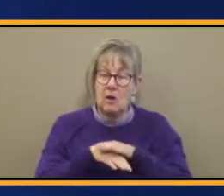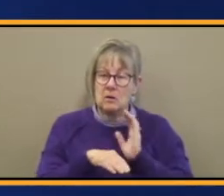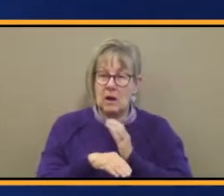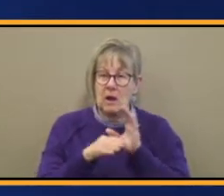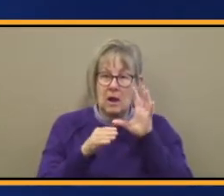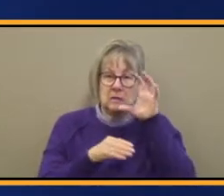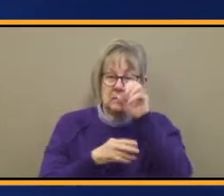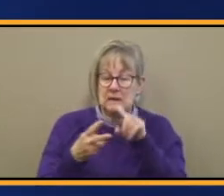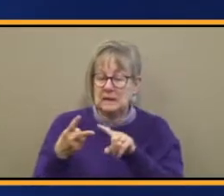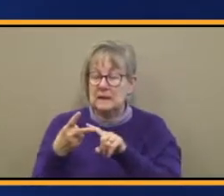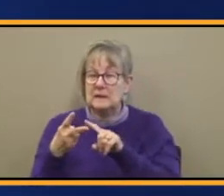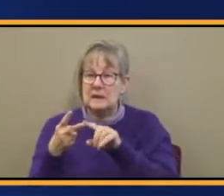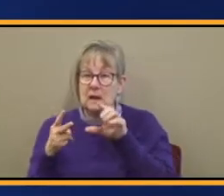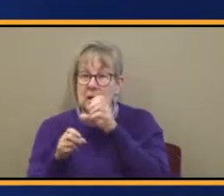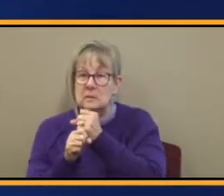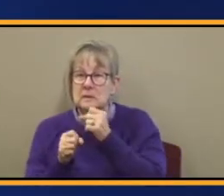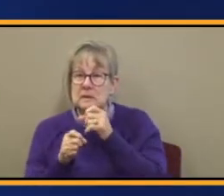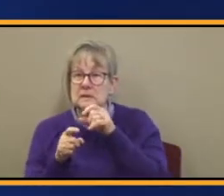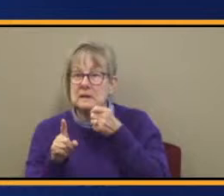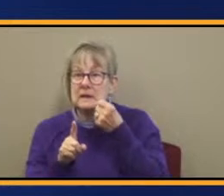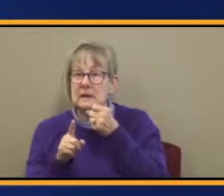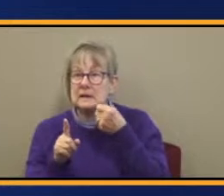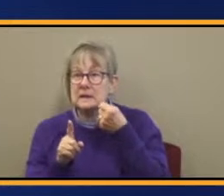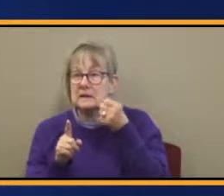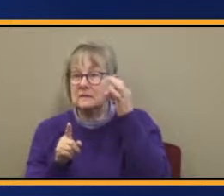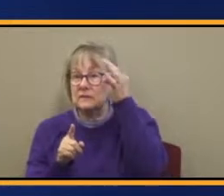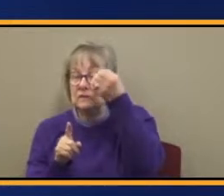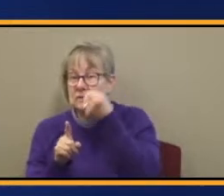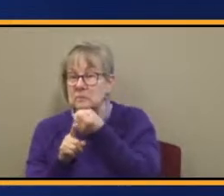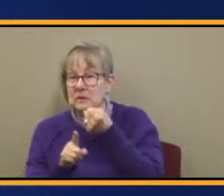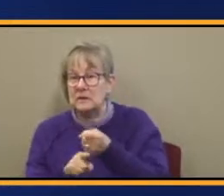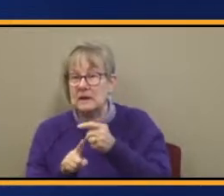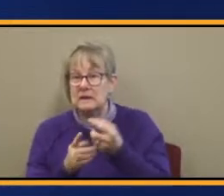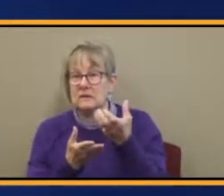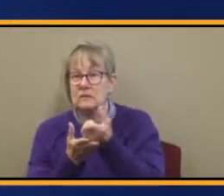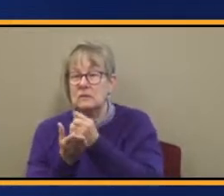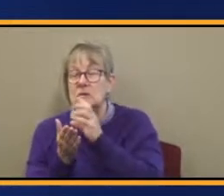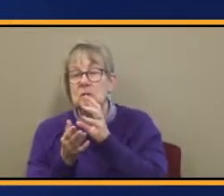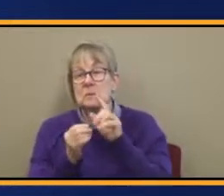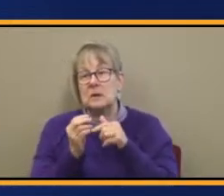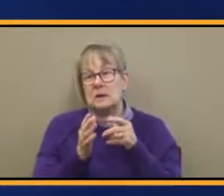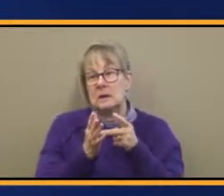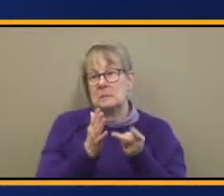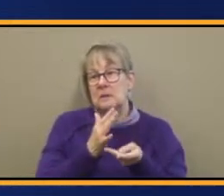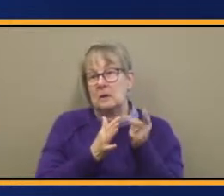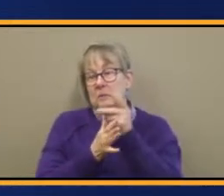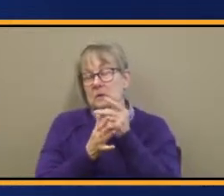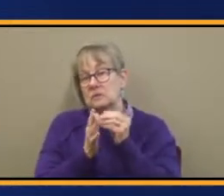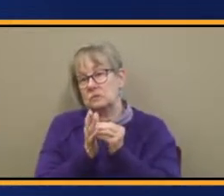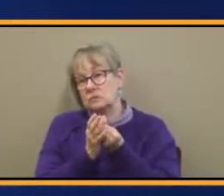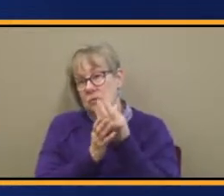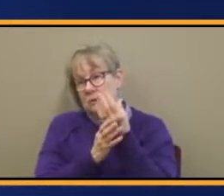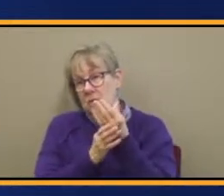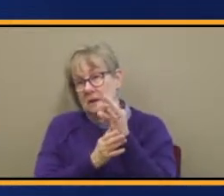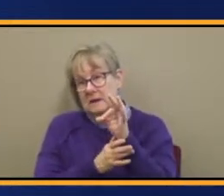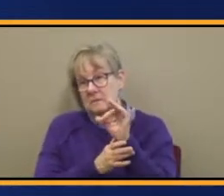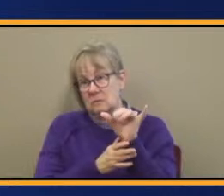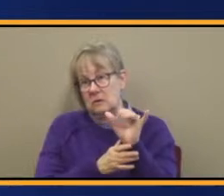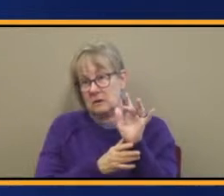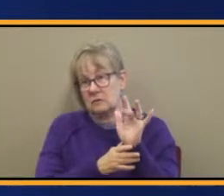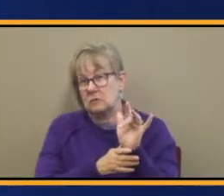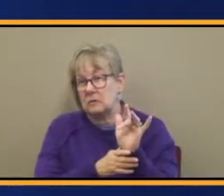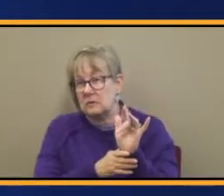about future impact on different revenues, I mean, you see what we're projecting as far as property valuation growth. Again, FY25, the